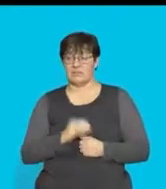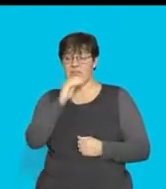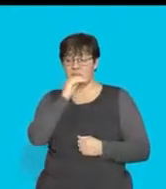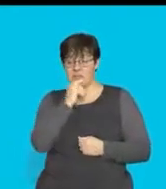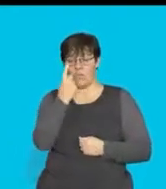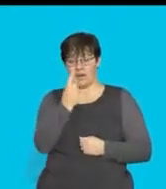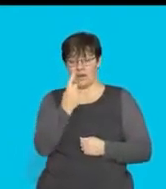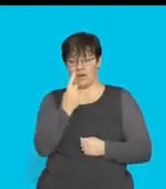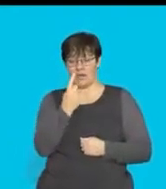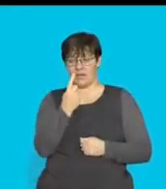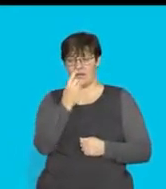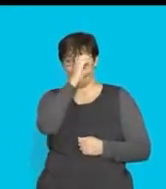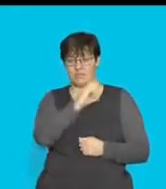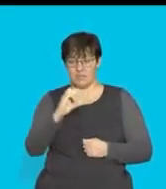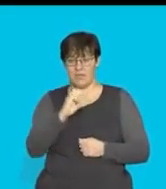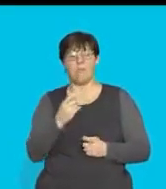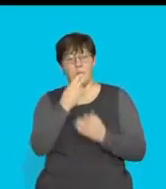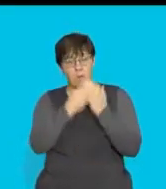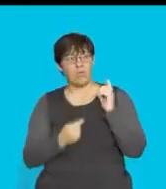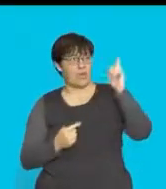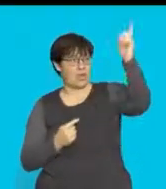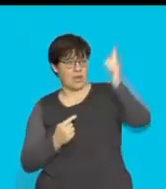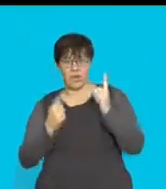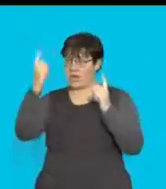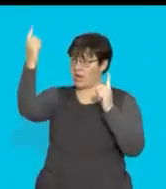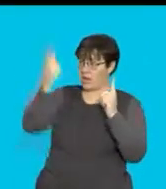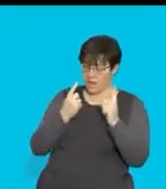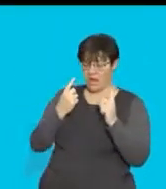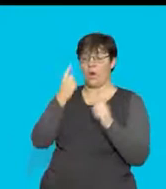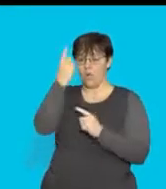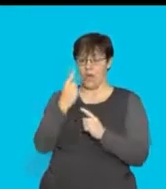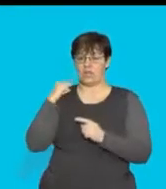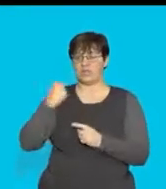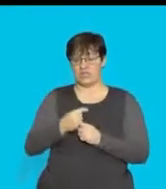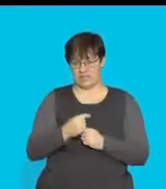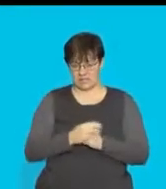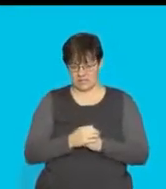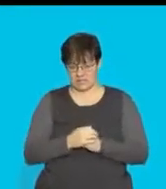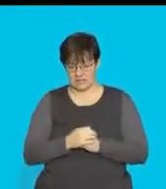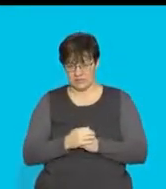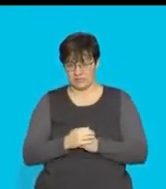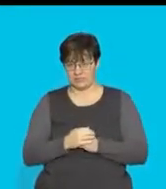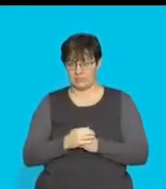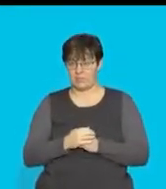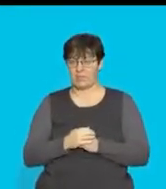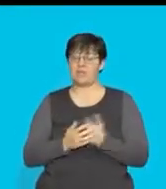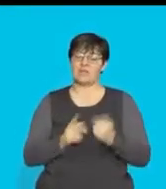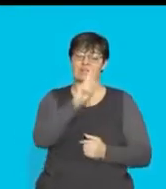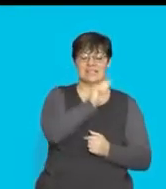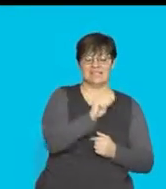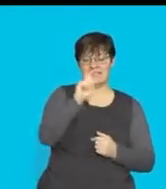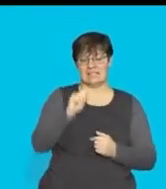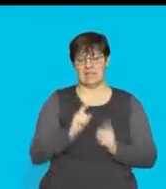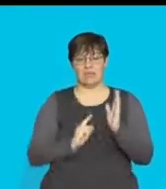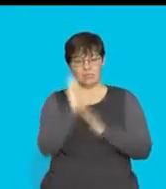an offspring that is produced by inheriting the same gene from both the parents. So for example, if we look